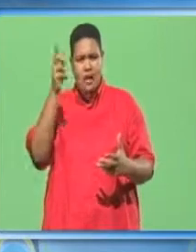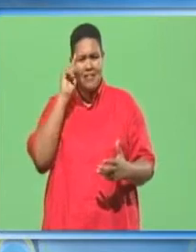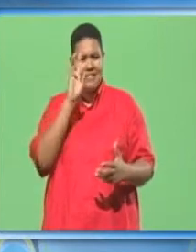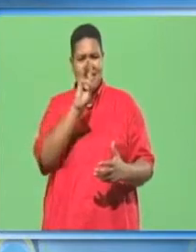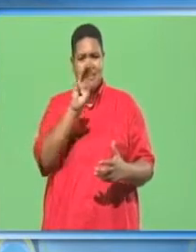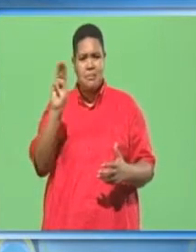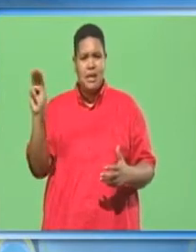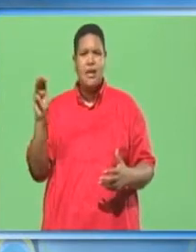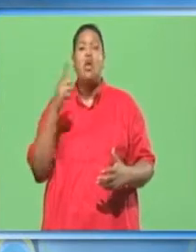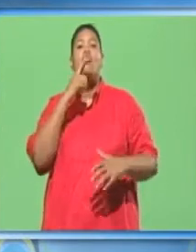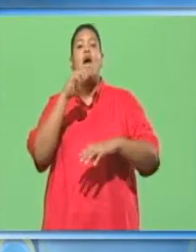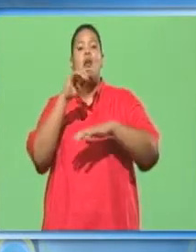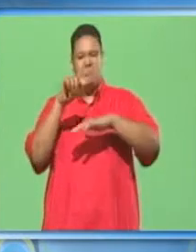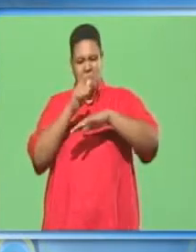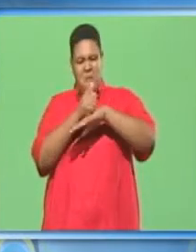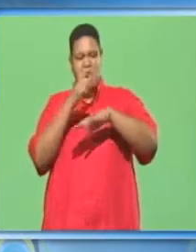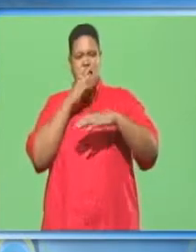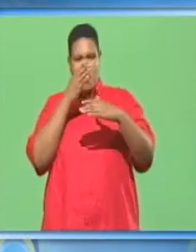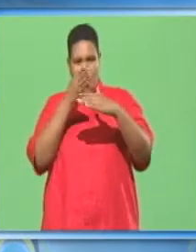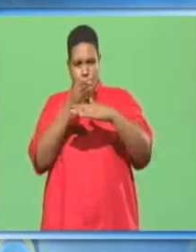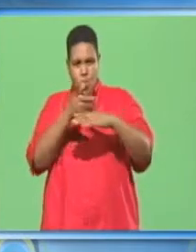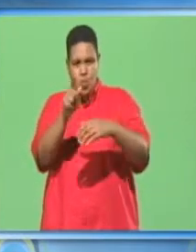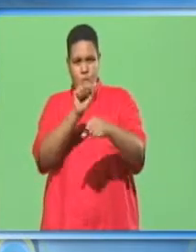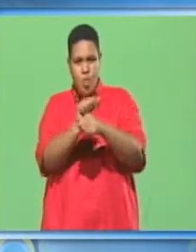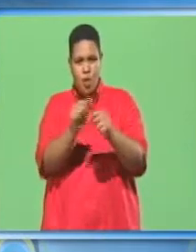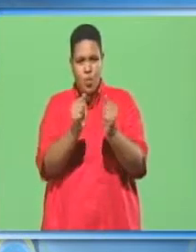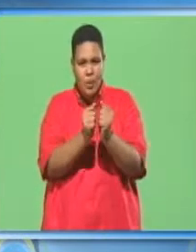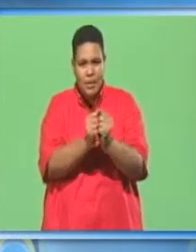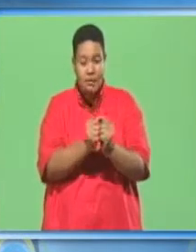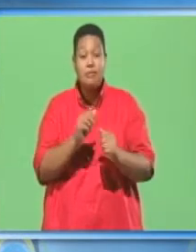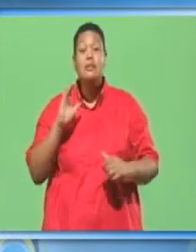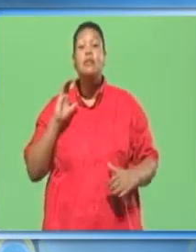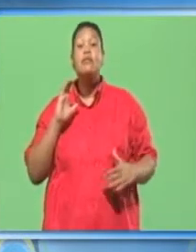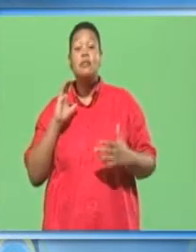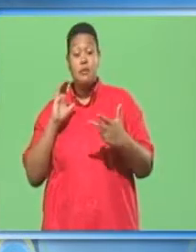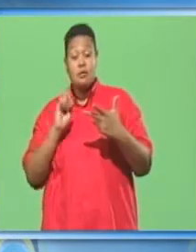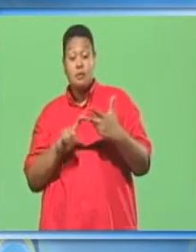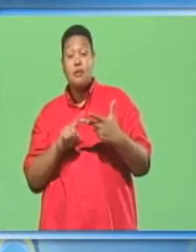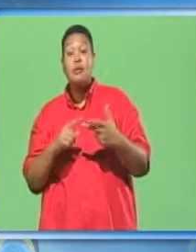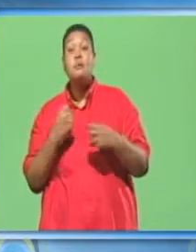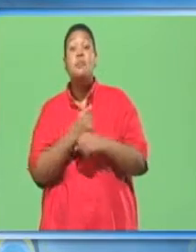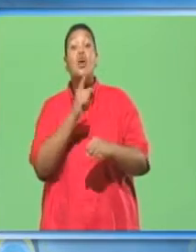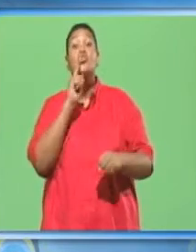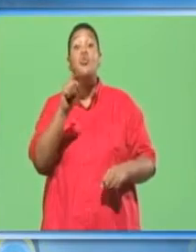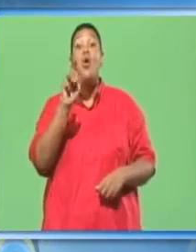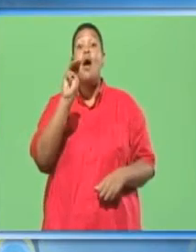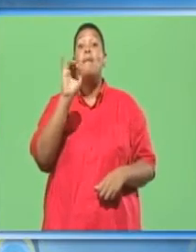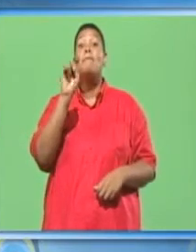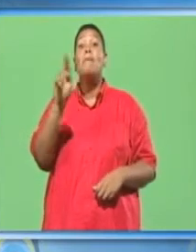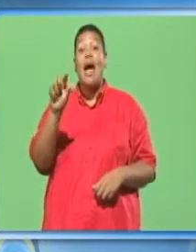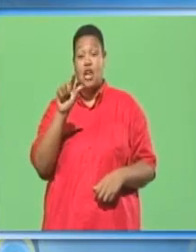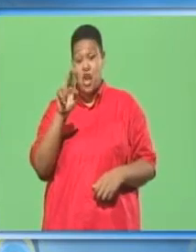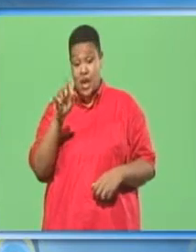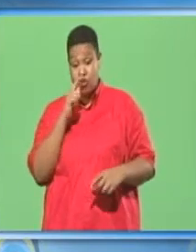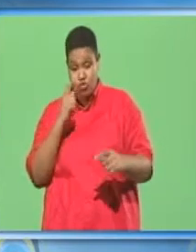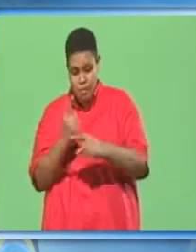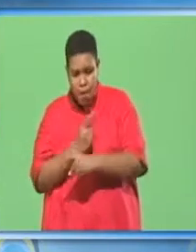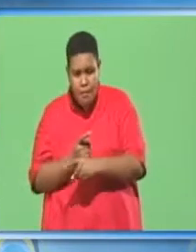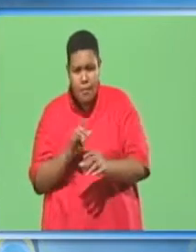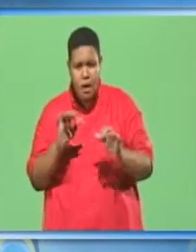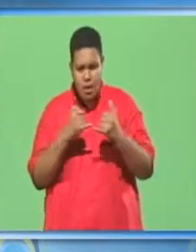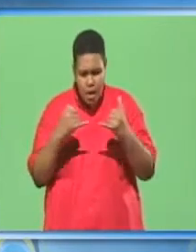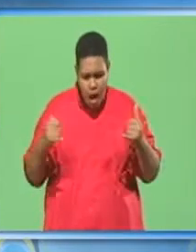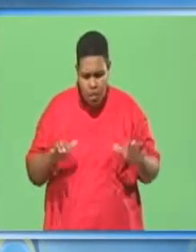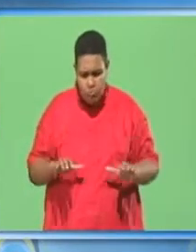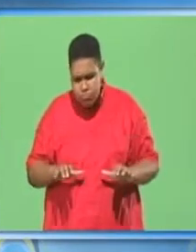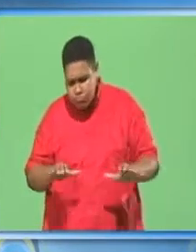mm above the piece of wood you are working with. C. Ensure that the miter gauge is properly aligned, that